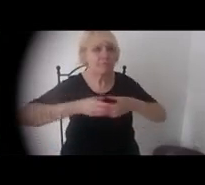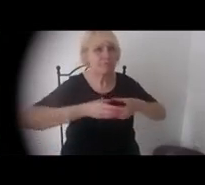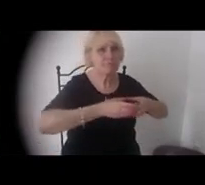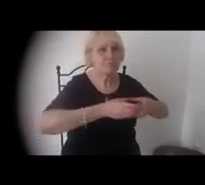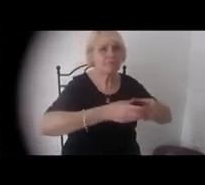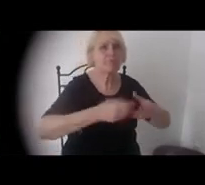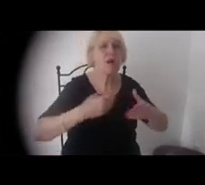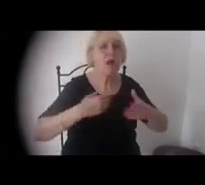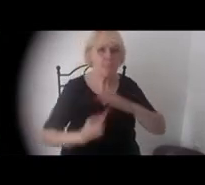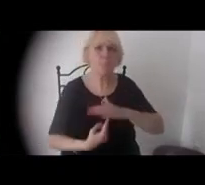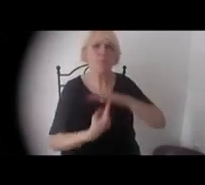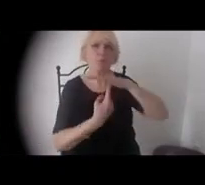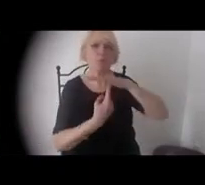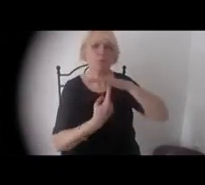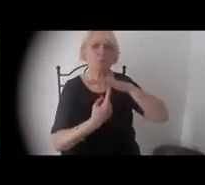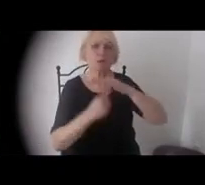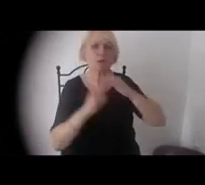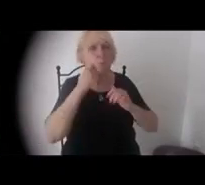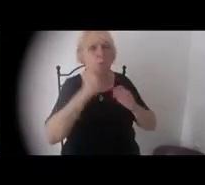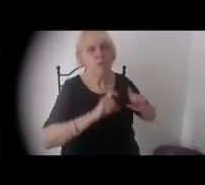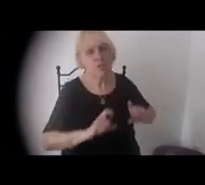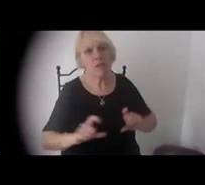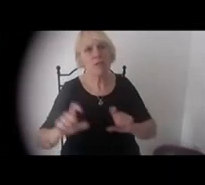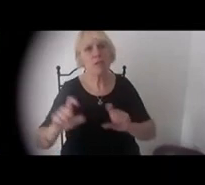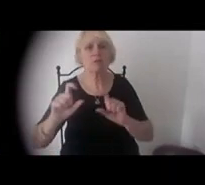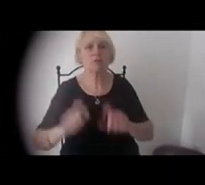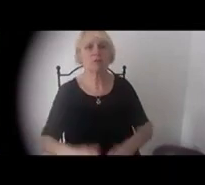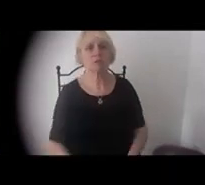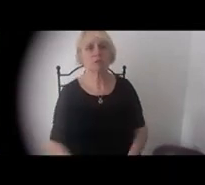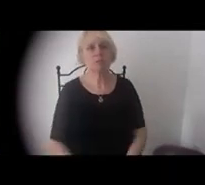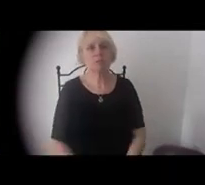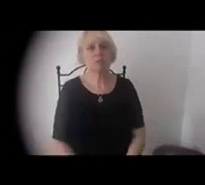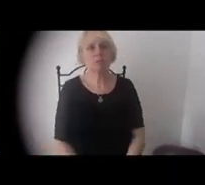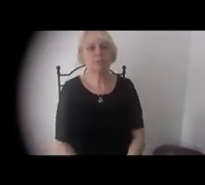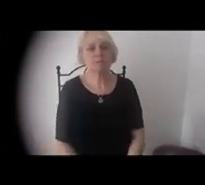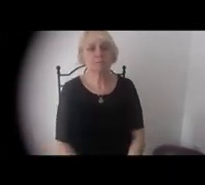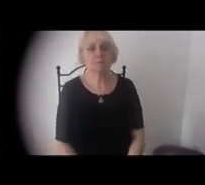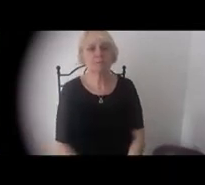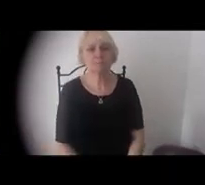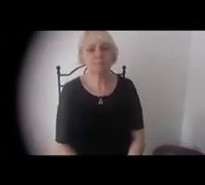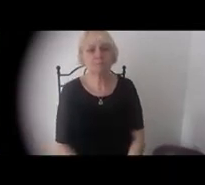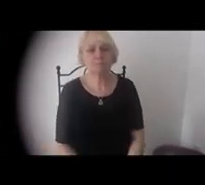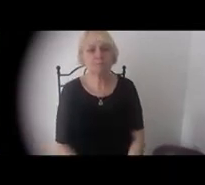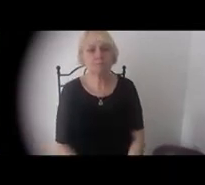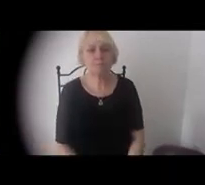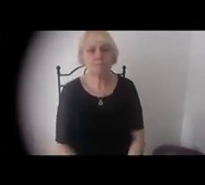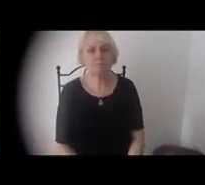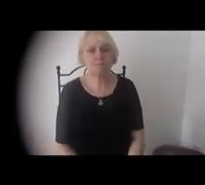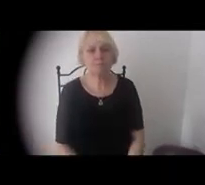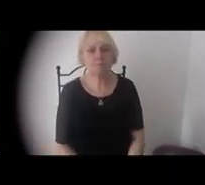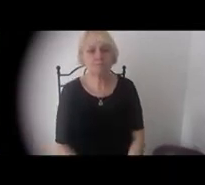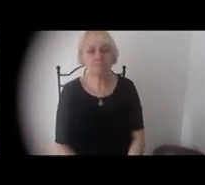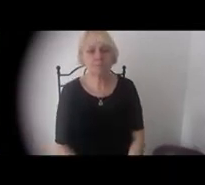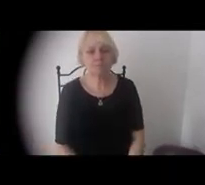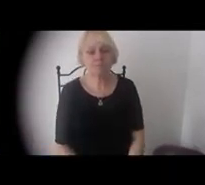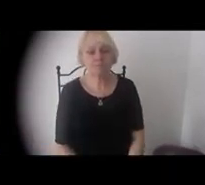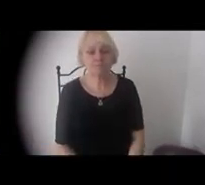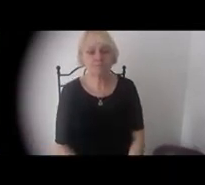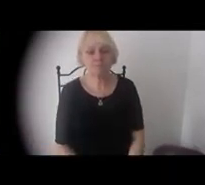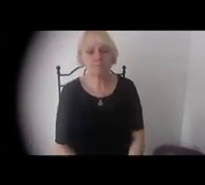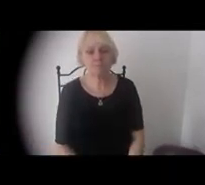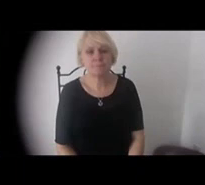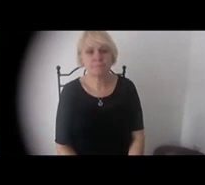really important and will continue to be really important as well. Thanks. And I'm just thinking in response also